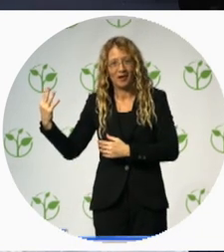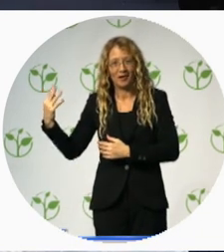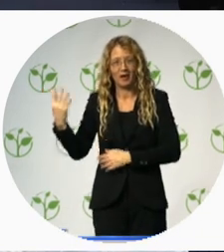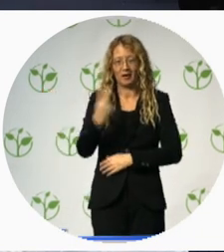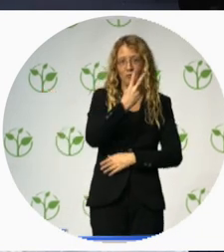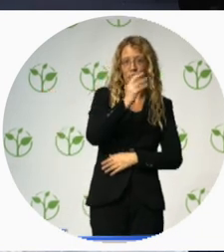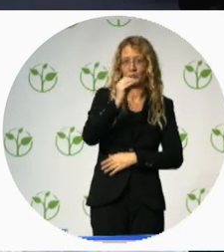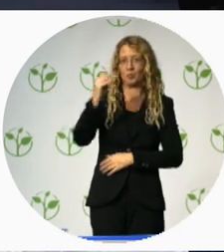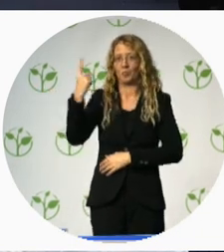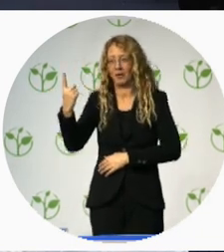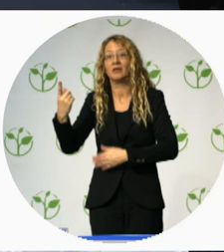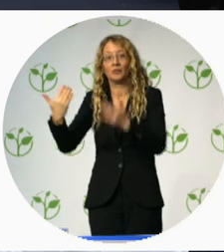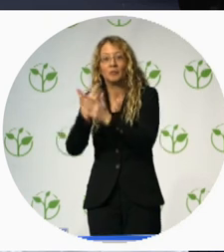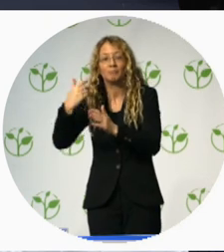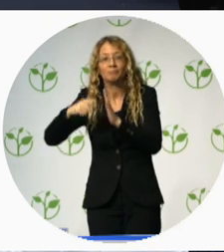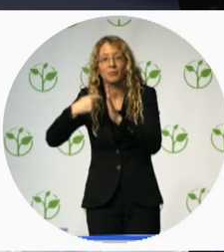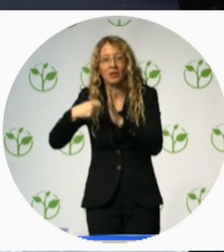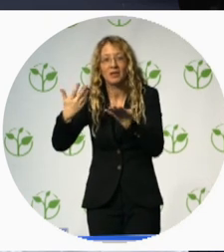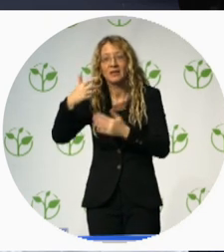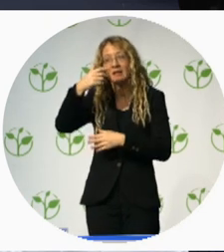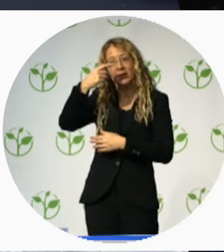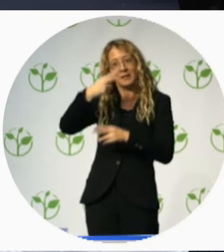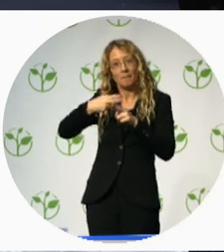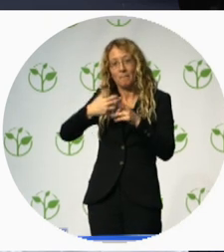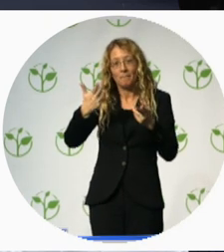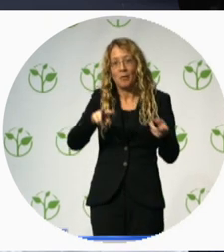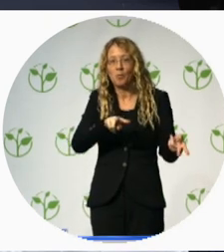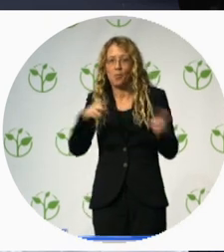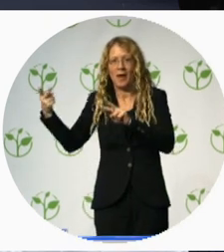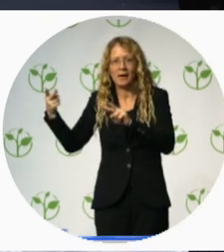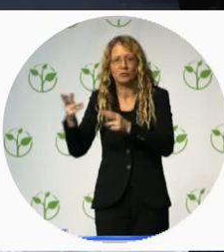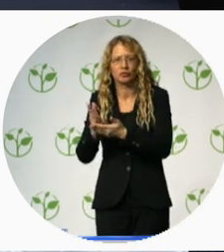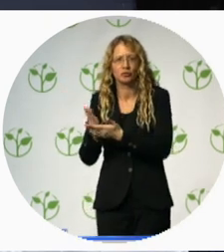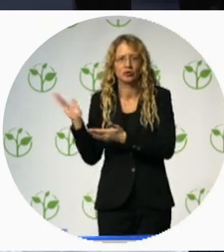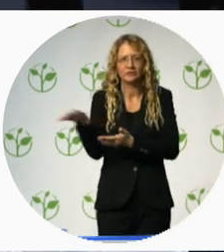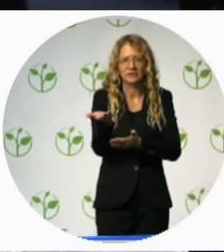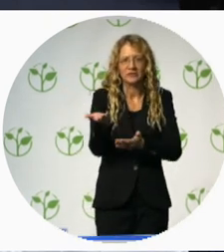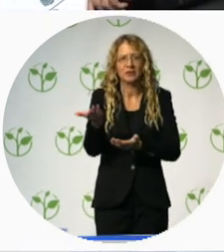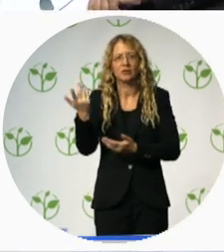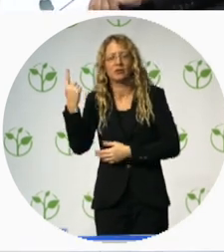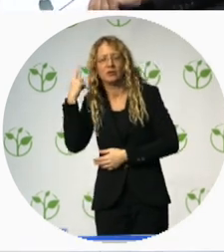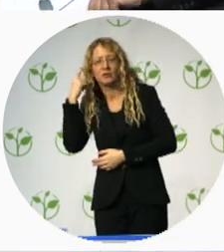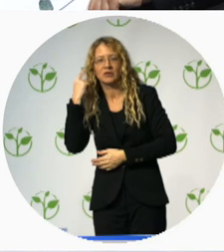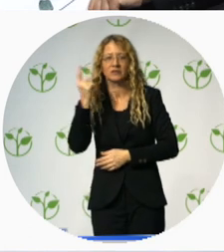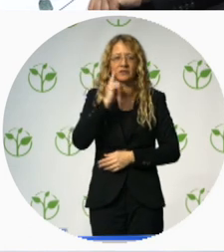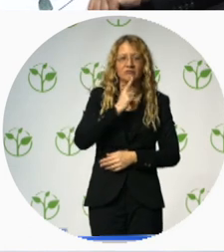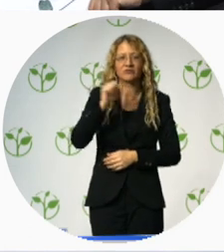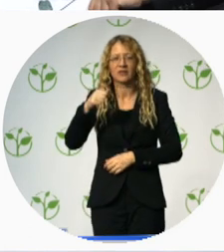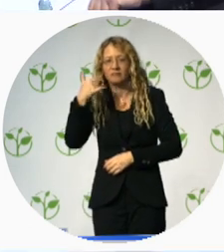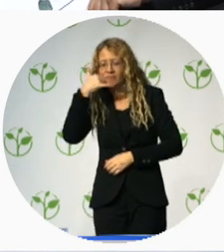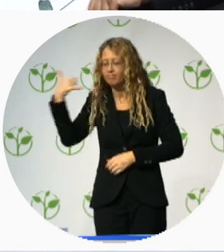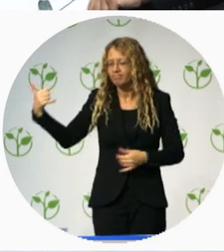Service, which enables telephone communication between deaf and hearing people by means of Colombian Sign